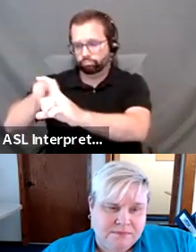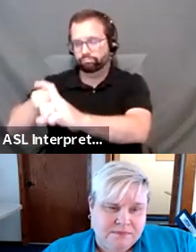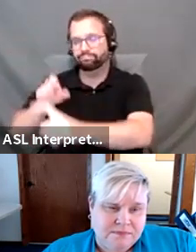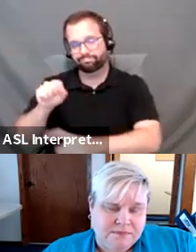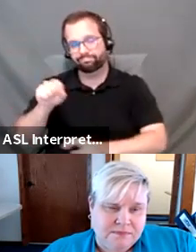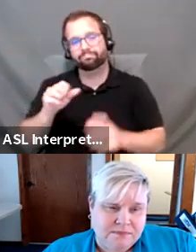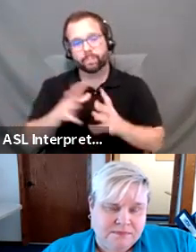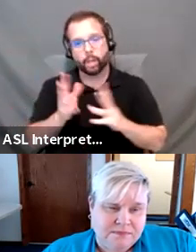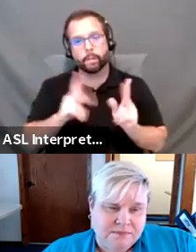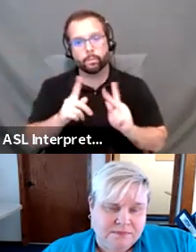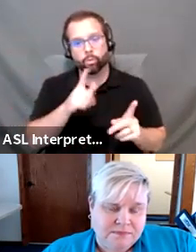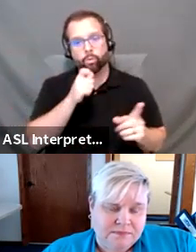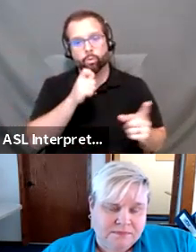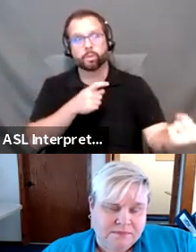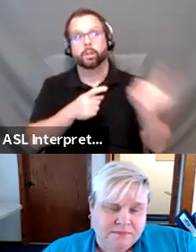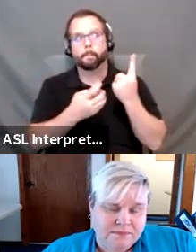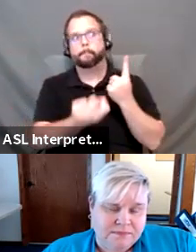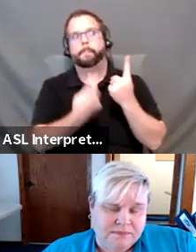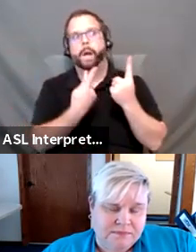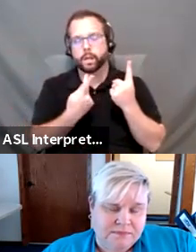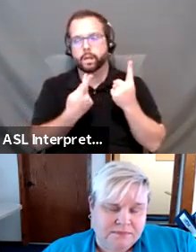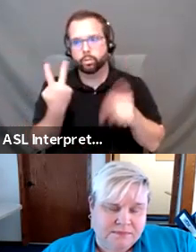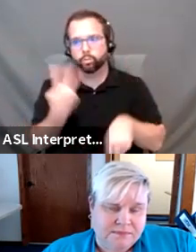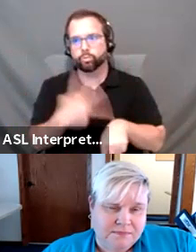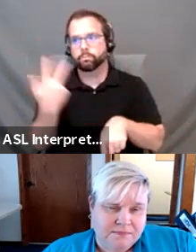repeated, coming back for requests for